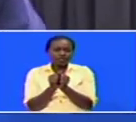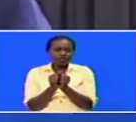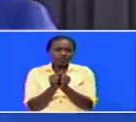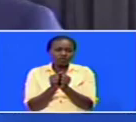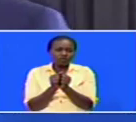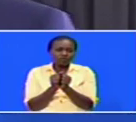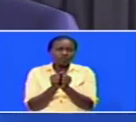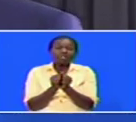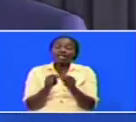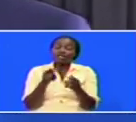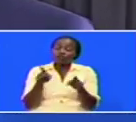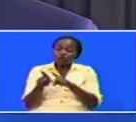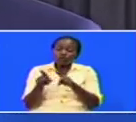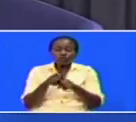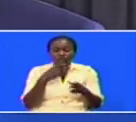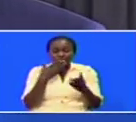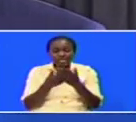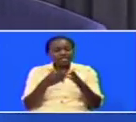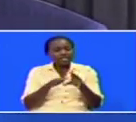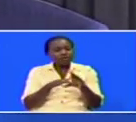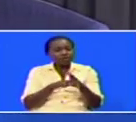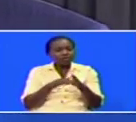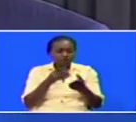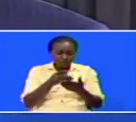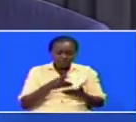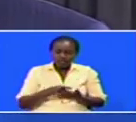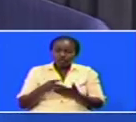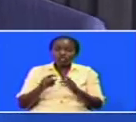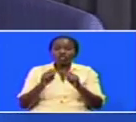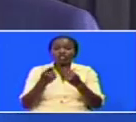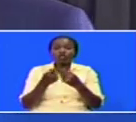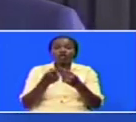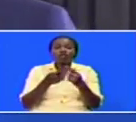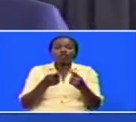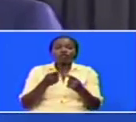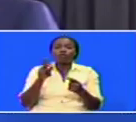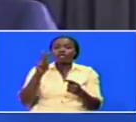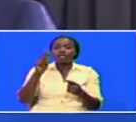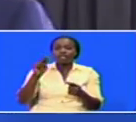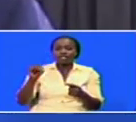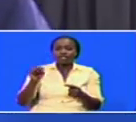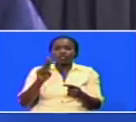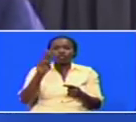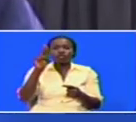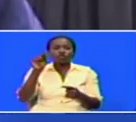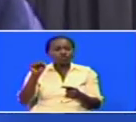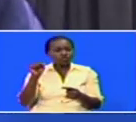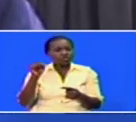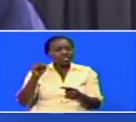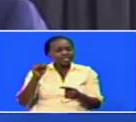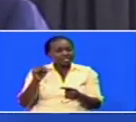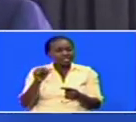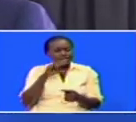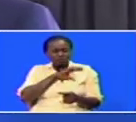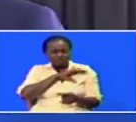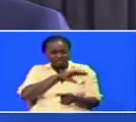I want also to thank the members of the negotiating team from the Kenya National Union of Nurses who patiently, for